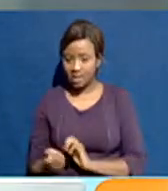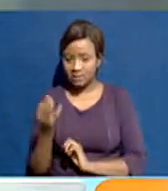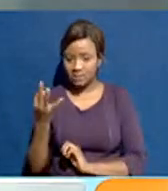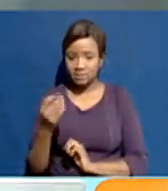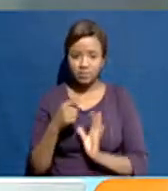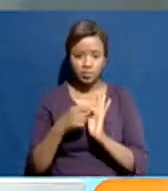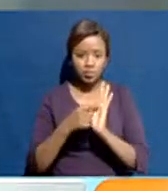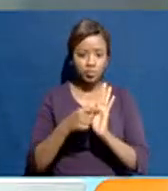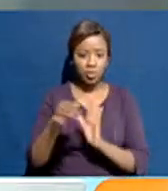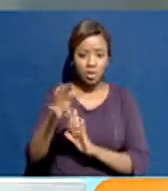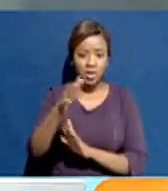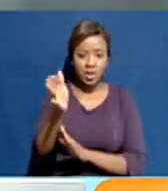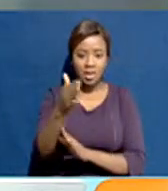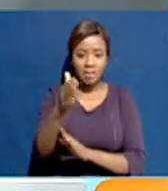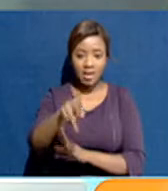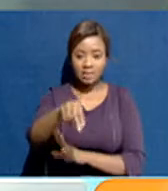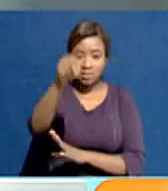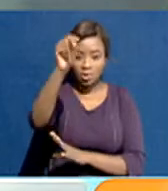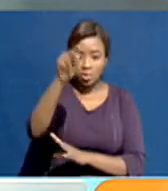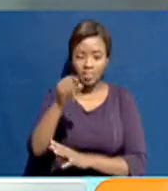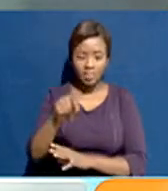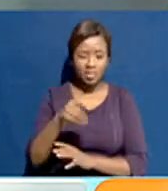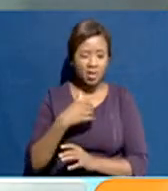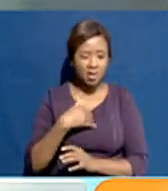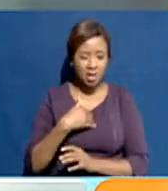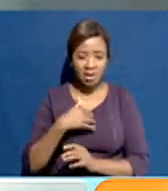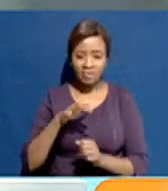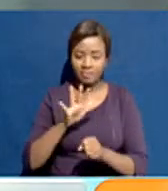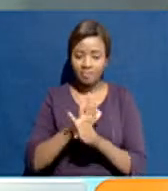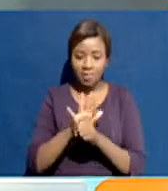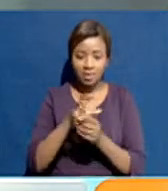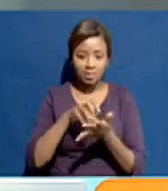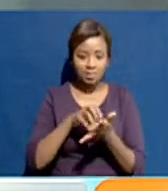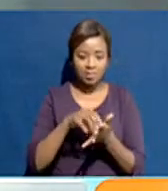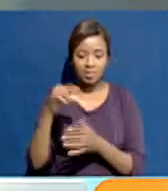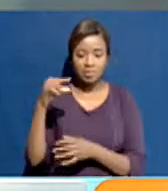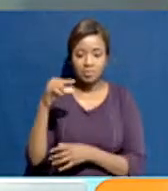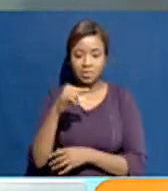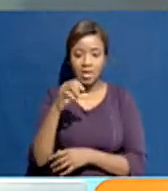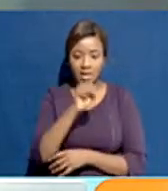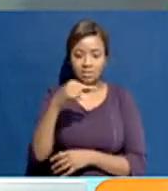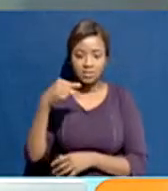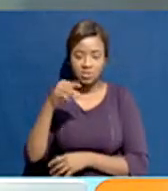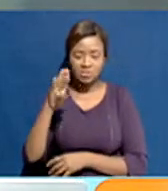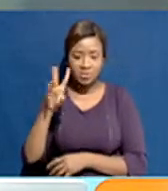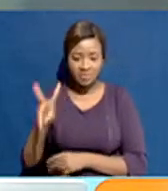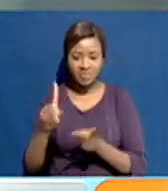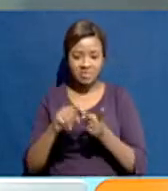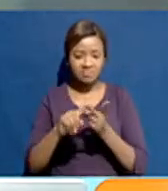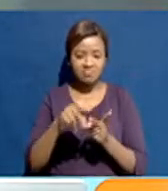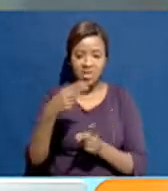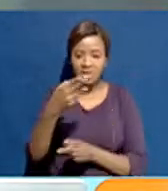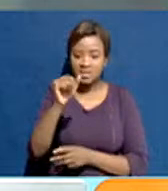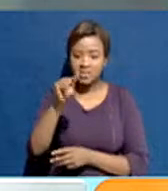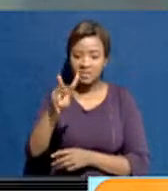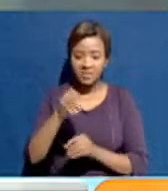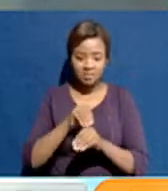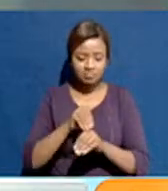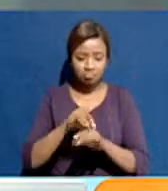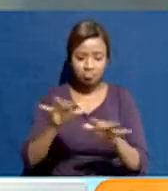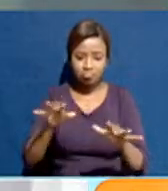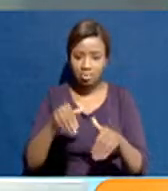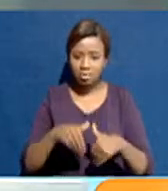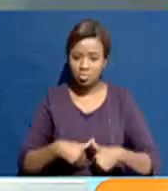shows that Embakasi North leads in cases of sexual gender-based violence and new HIV infections among adolescents, as well as